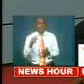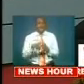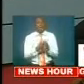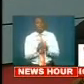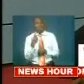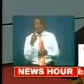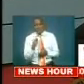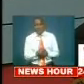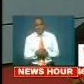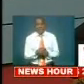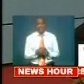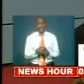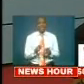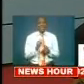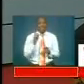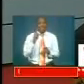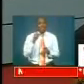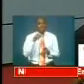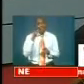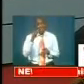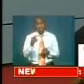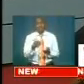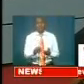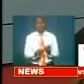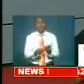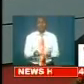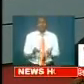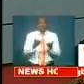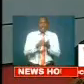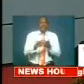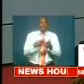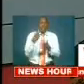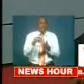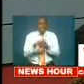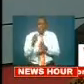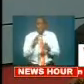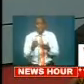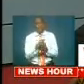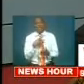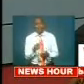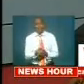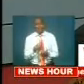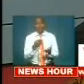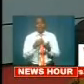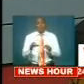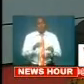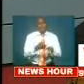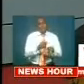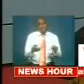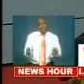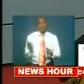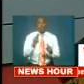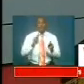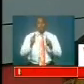it goes. And I'll do my best to promote it wherever. And let's see how Ghanaians will look at it. Because this is, you different. Can see, yeah, so different. And I wanted to do something different.